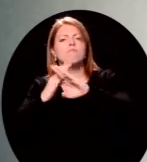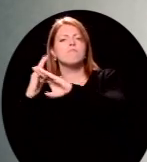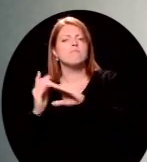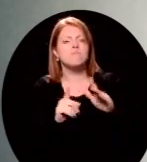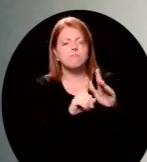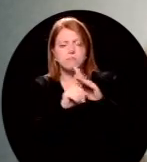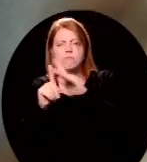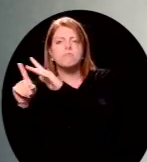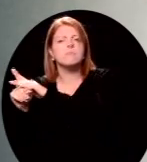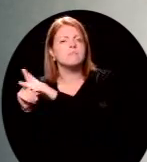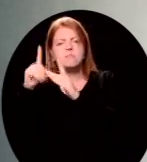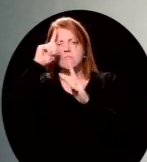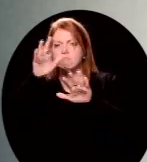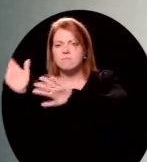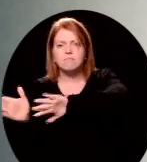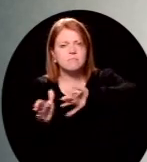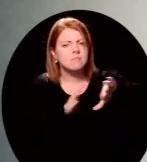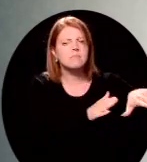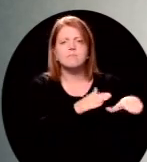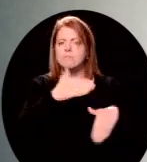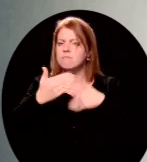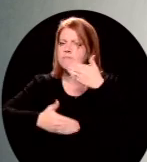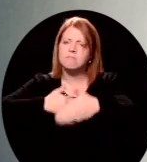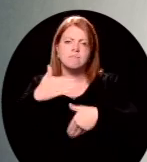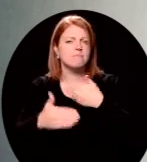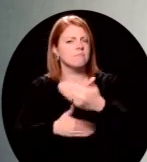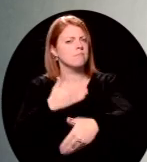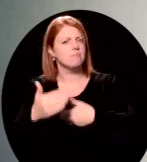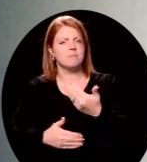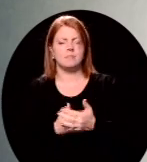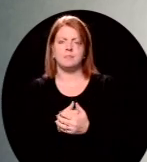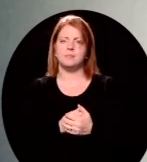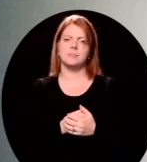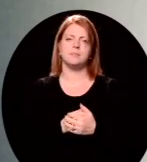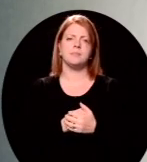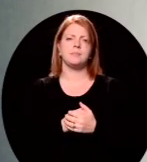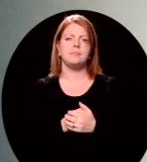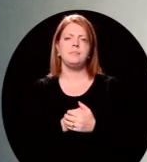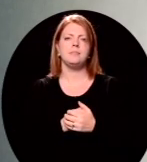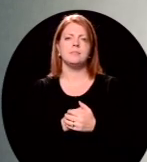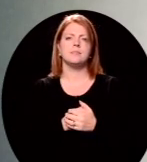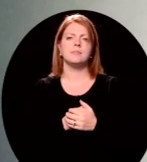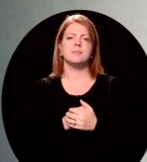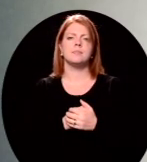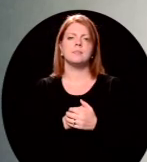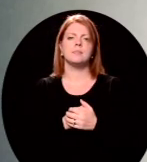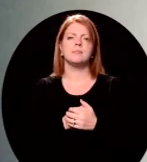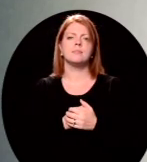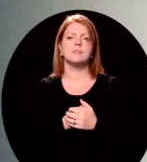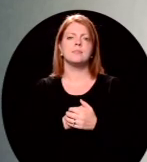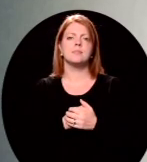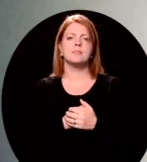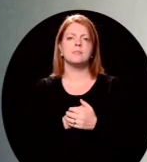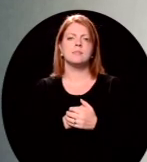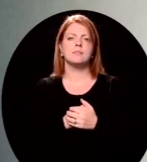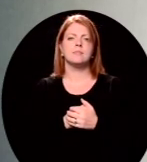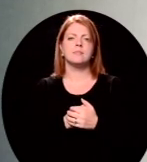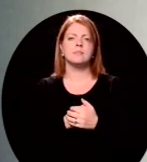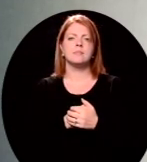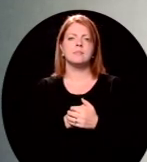you, take it out your head, just keep going. Different perspective. Push, keep pushing, don't quit.